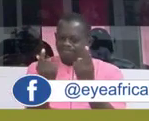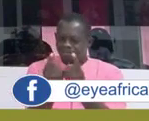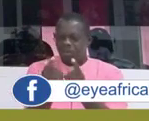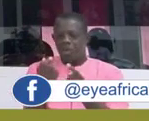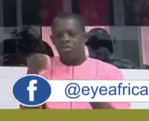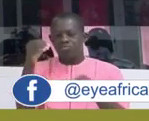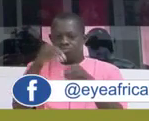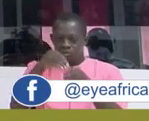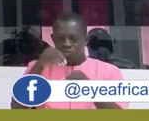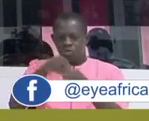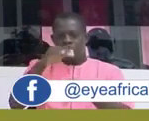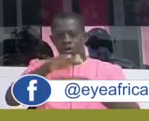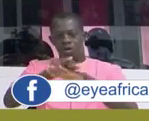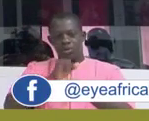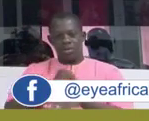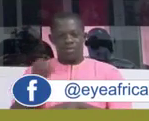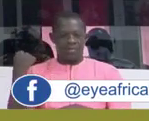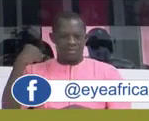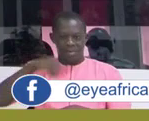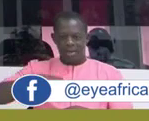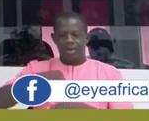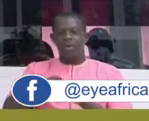I loaded my bag.